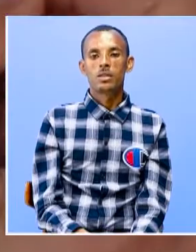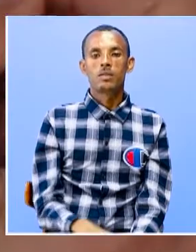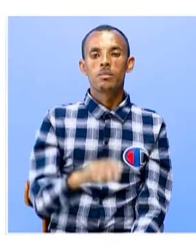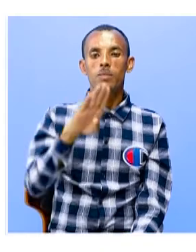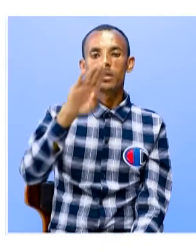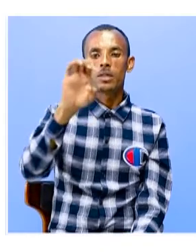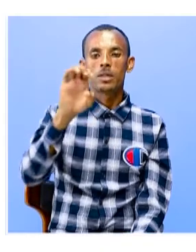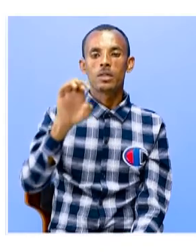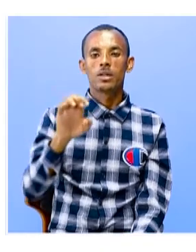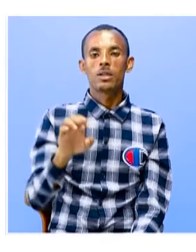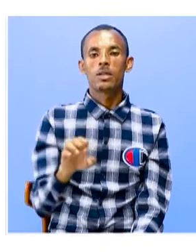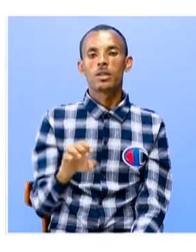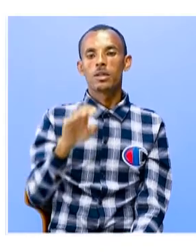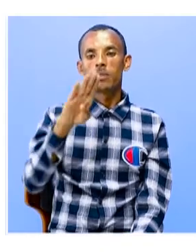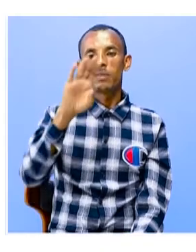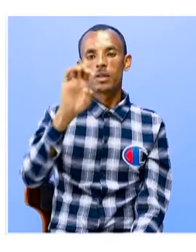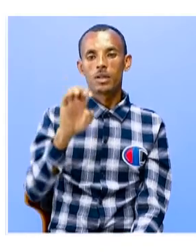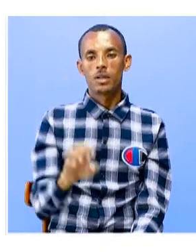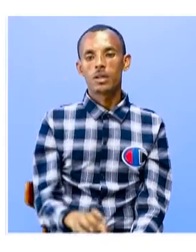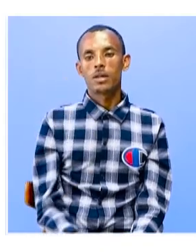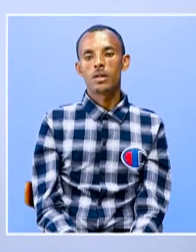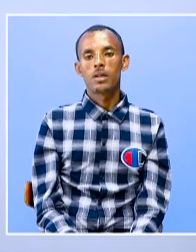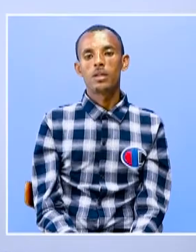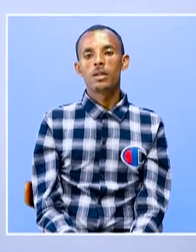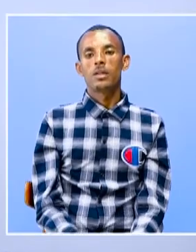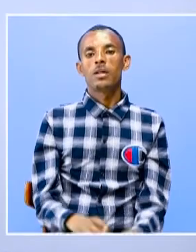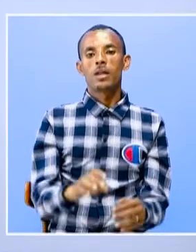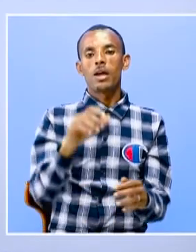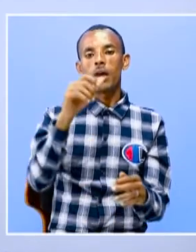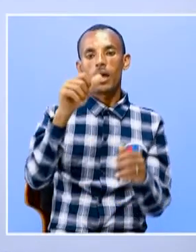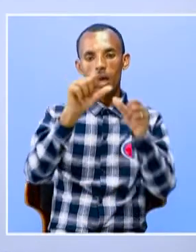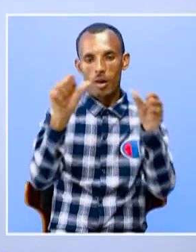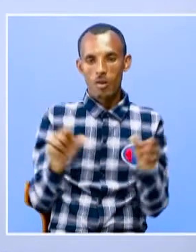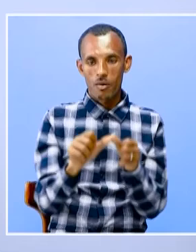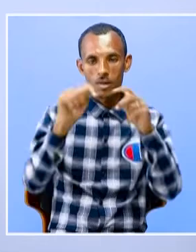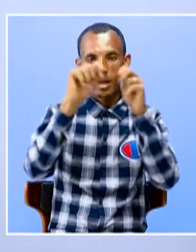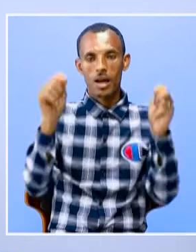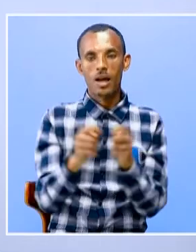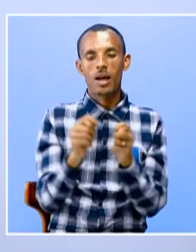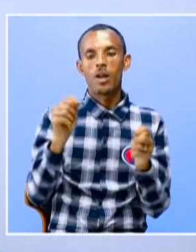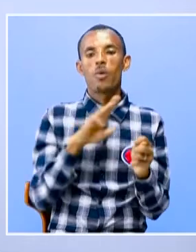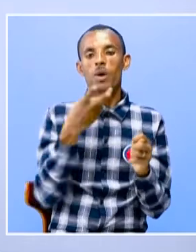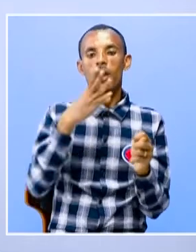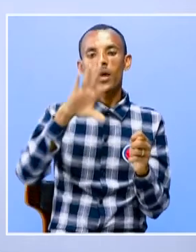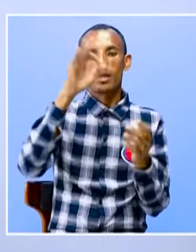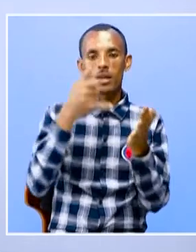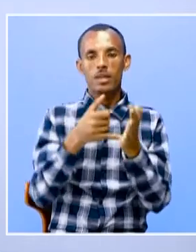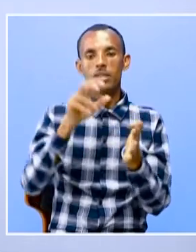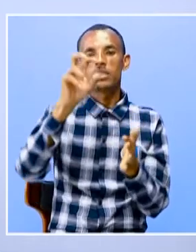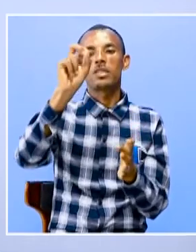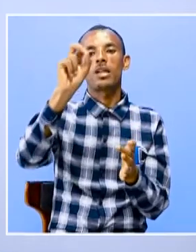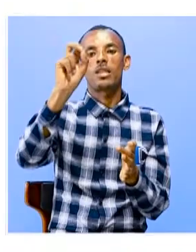here let's assume this is B itself. But area of the triangle is known. We have calculated here to be